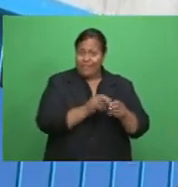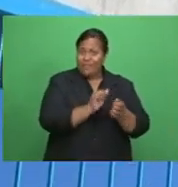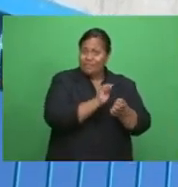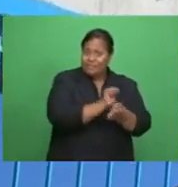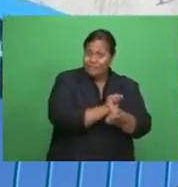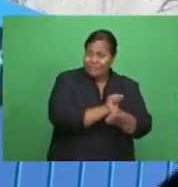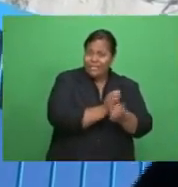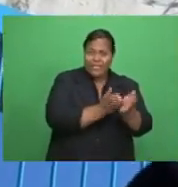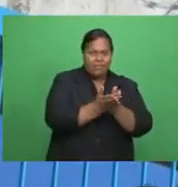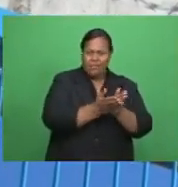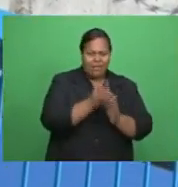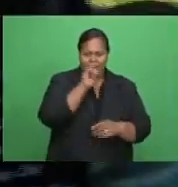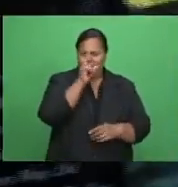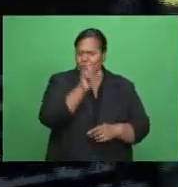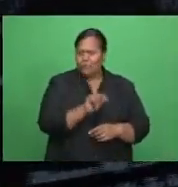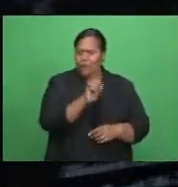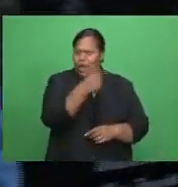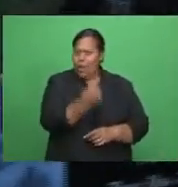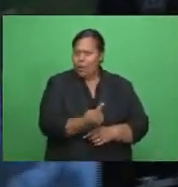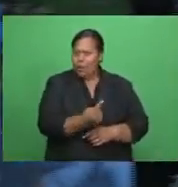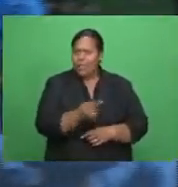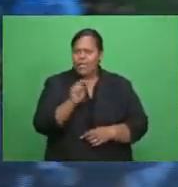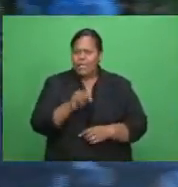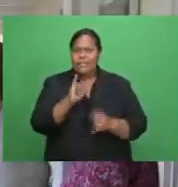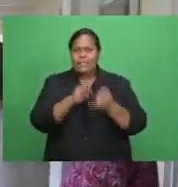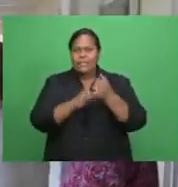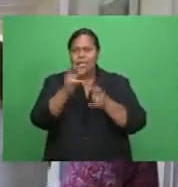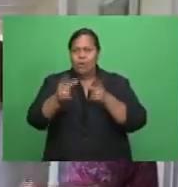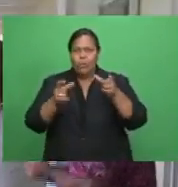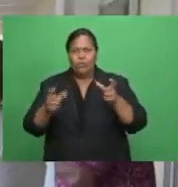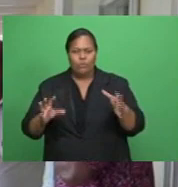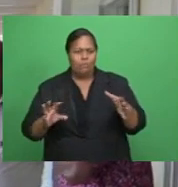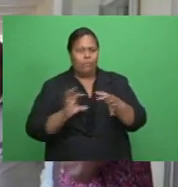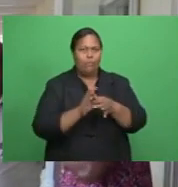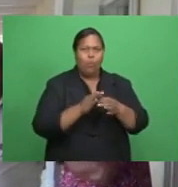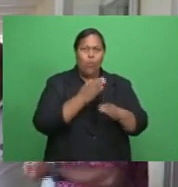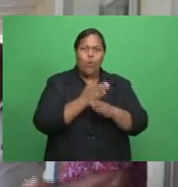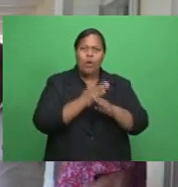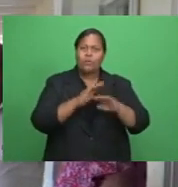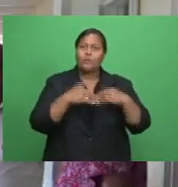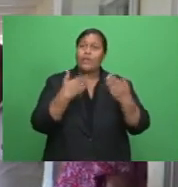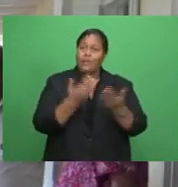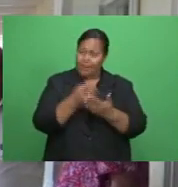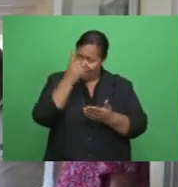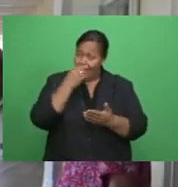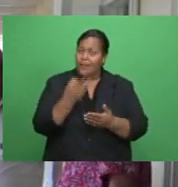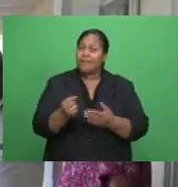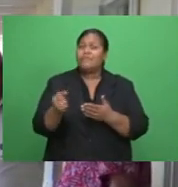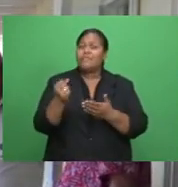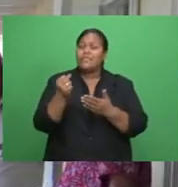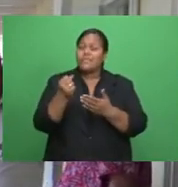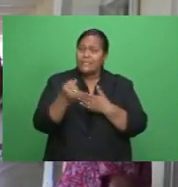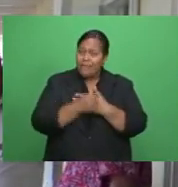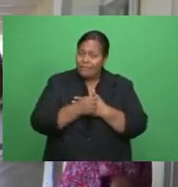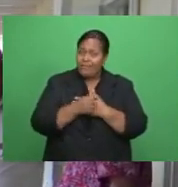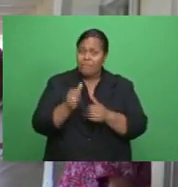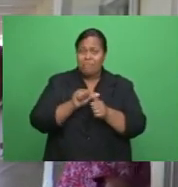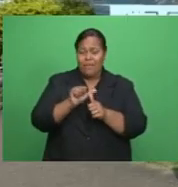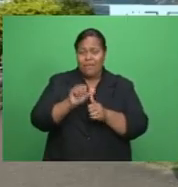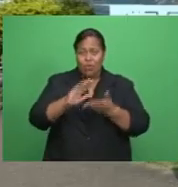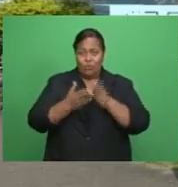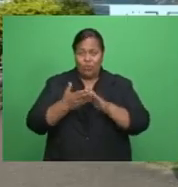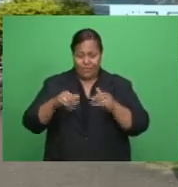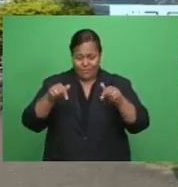other stakeholders. We need to work together so that we can have a safe and a better community in